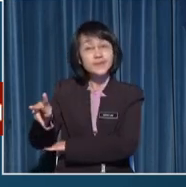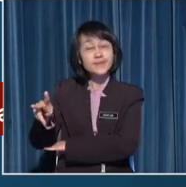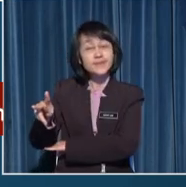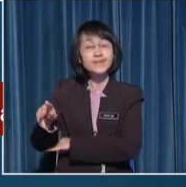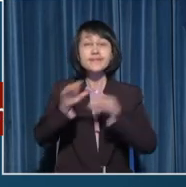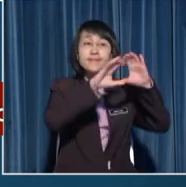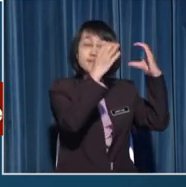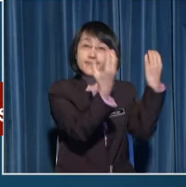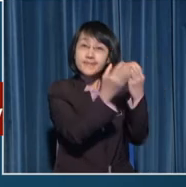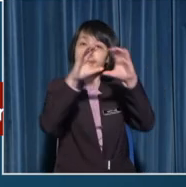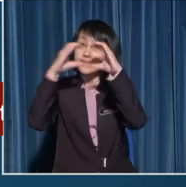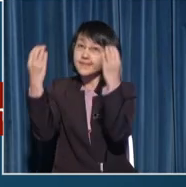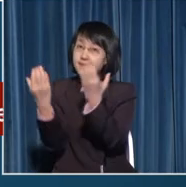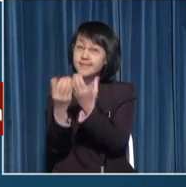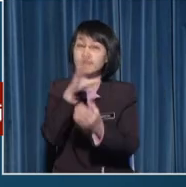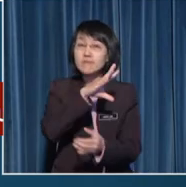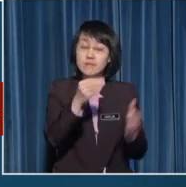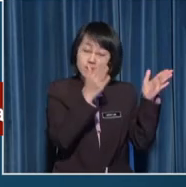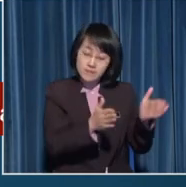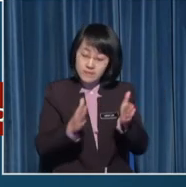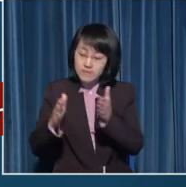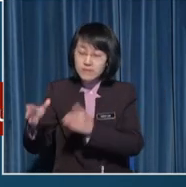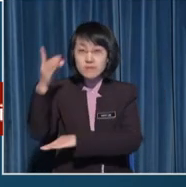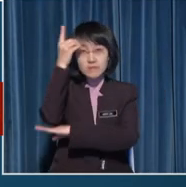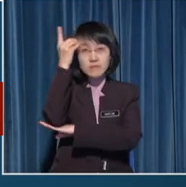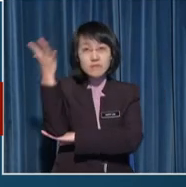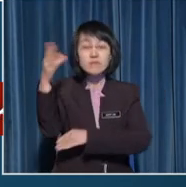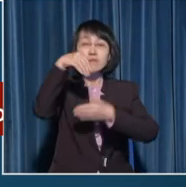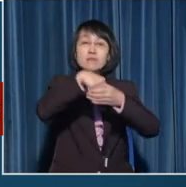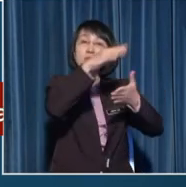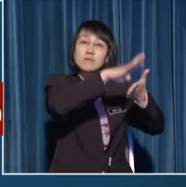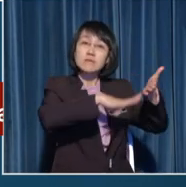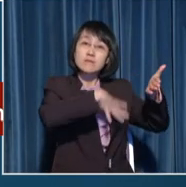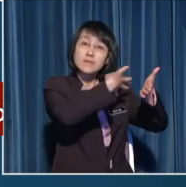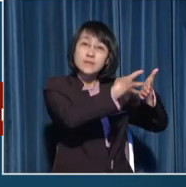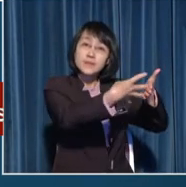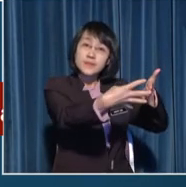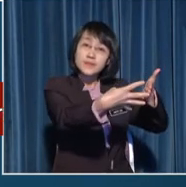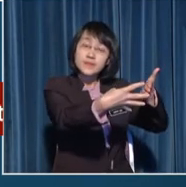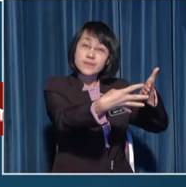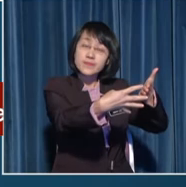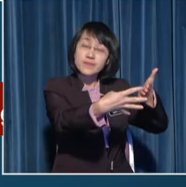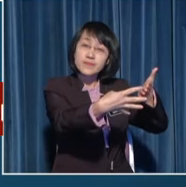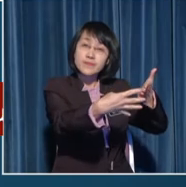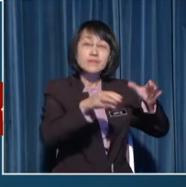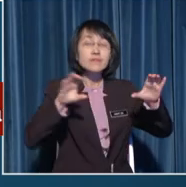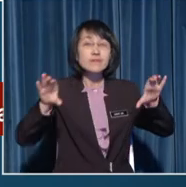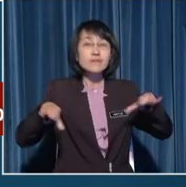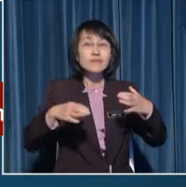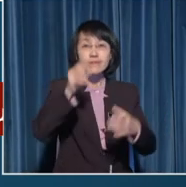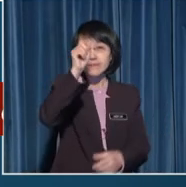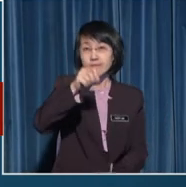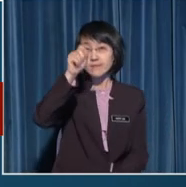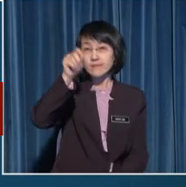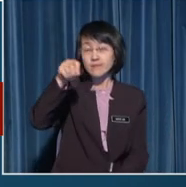Classify and sort the data in a table. make a tally.